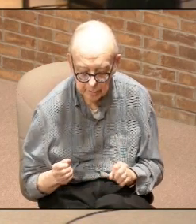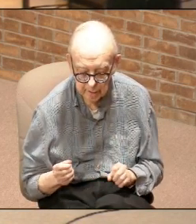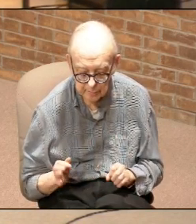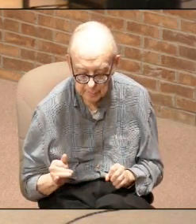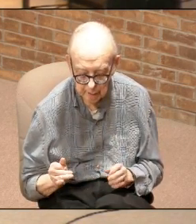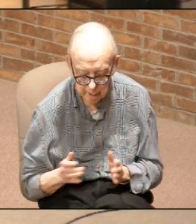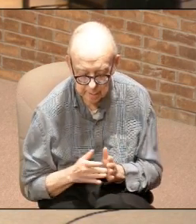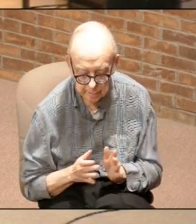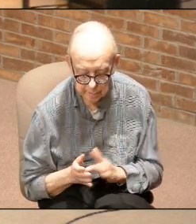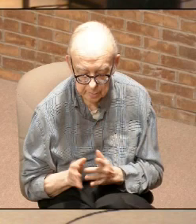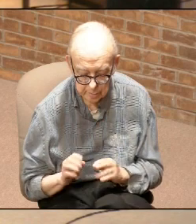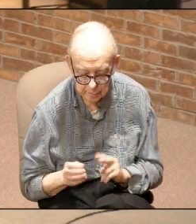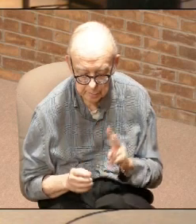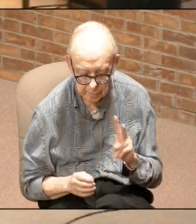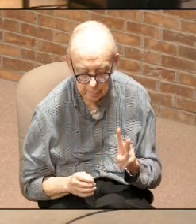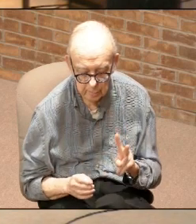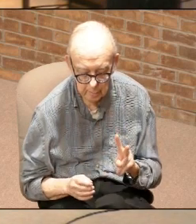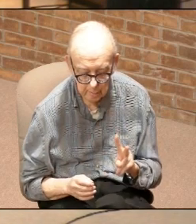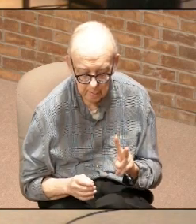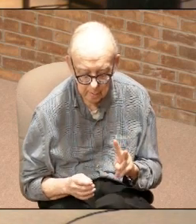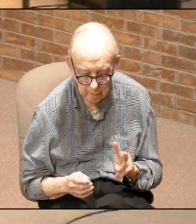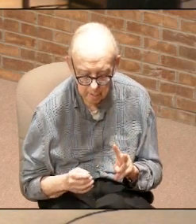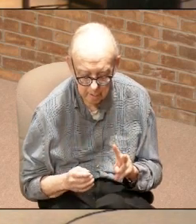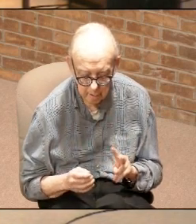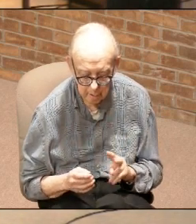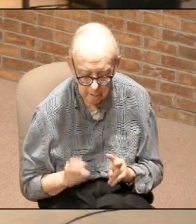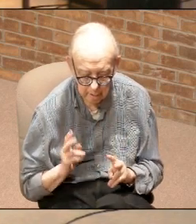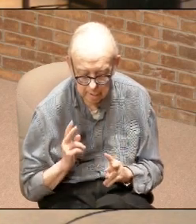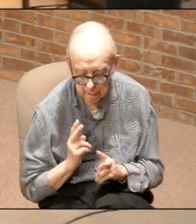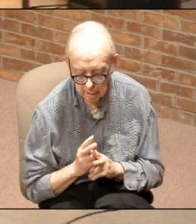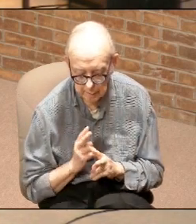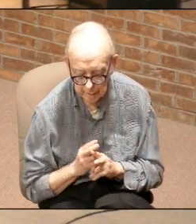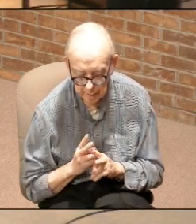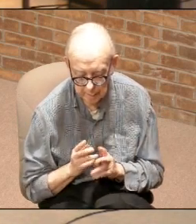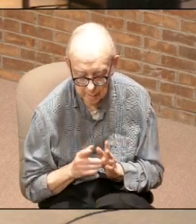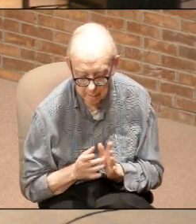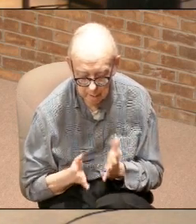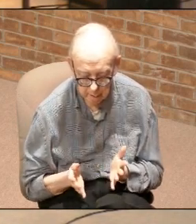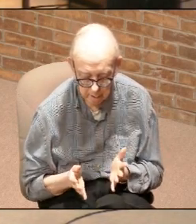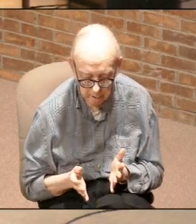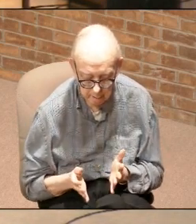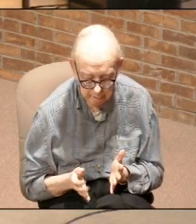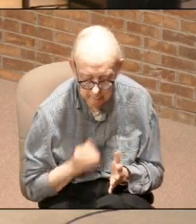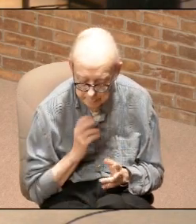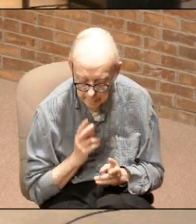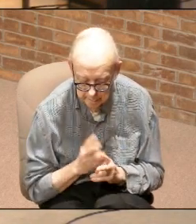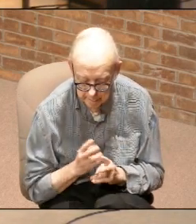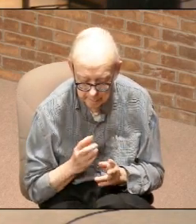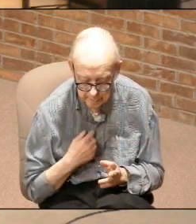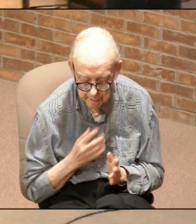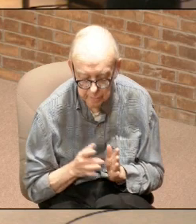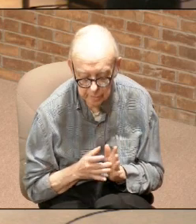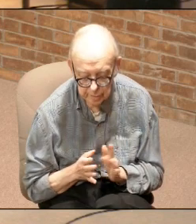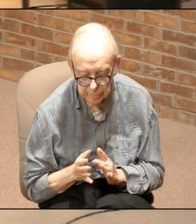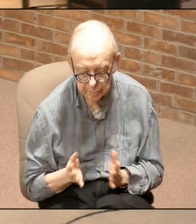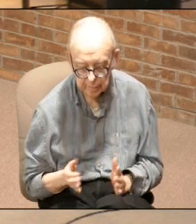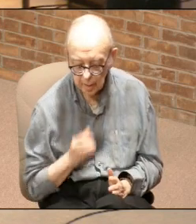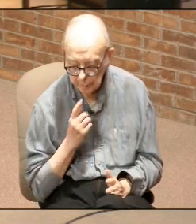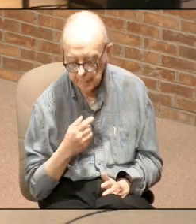and number two i'm kept by him i'm not kept by me i'm kept by him